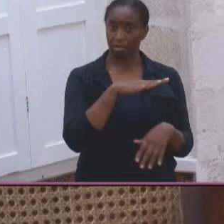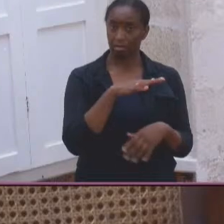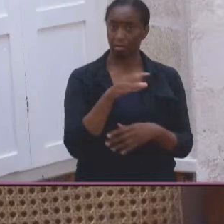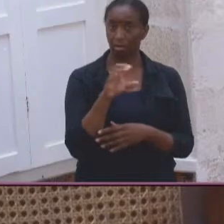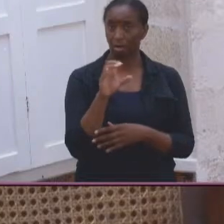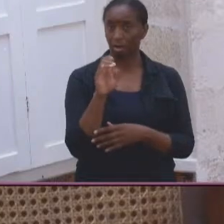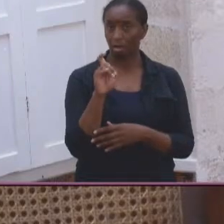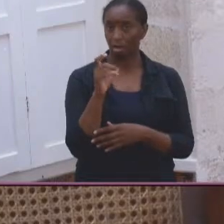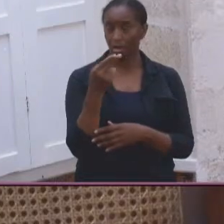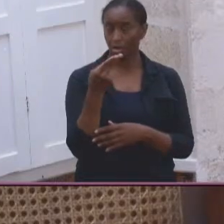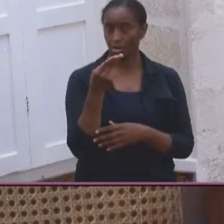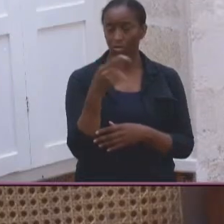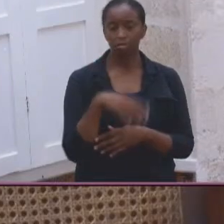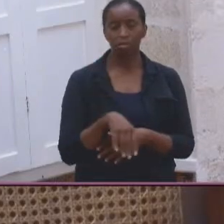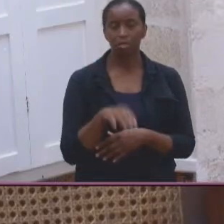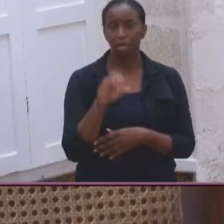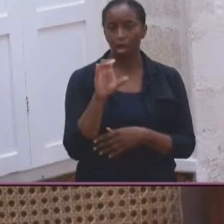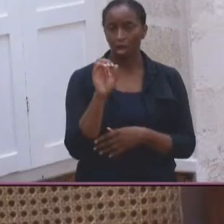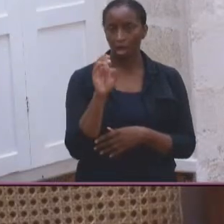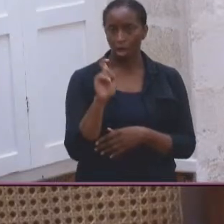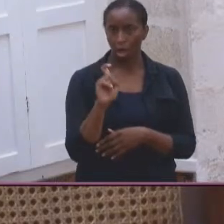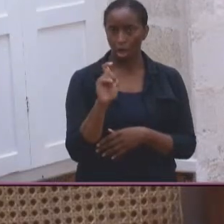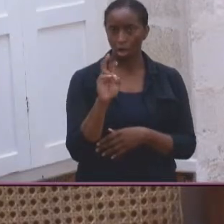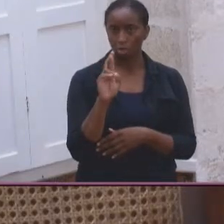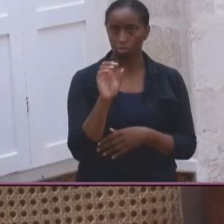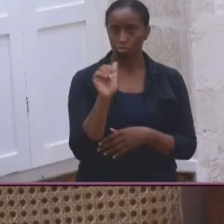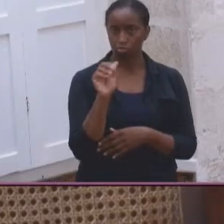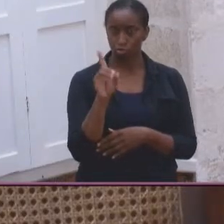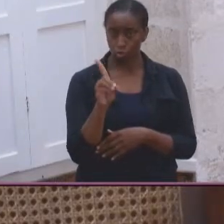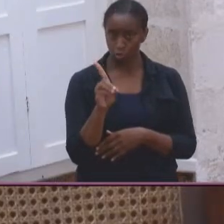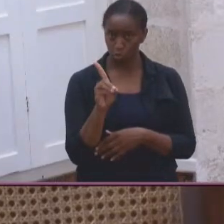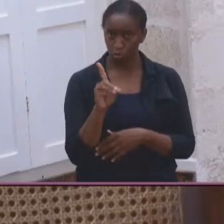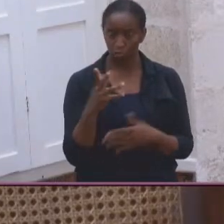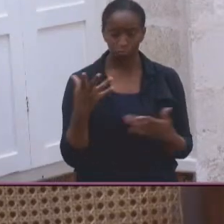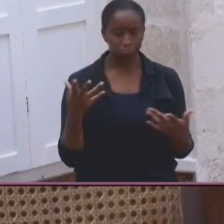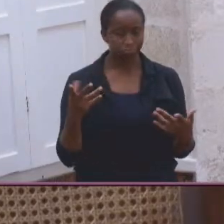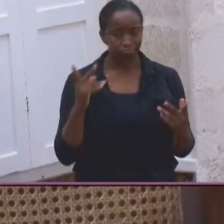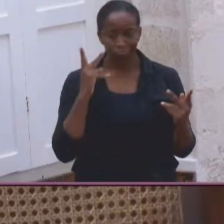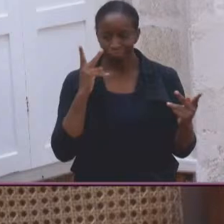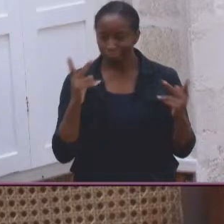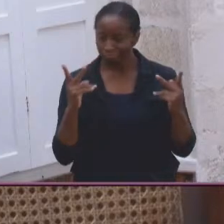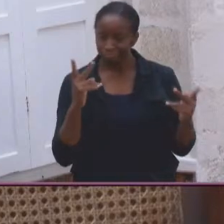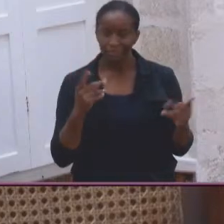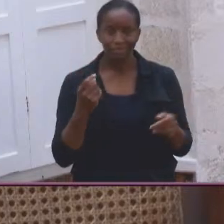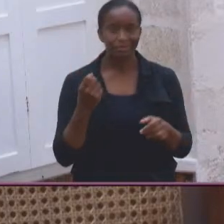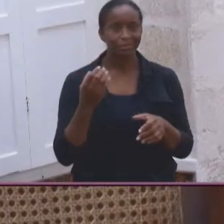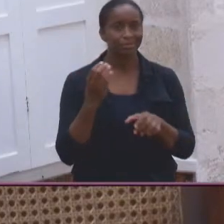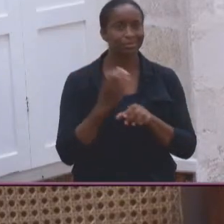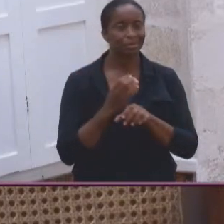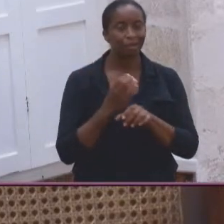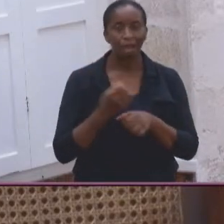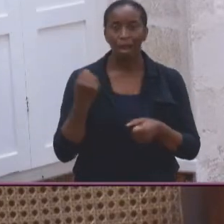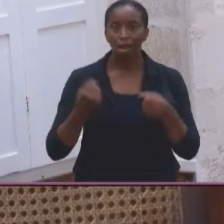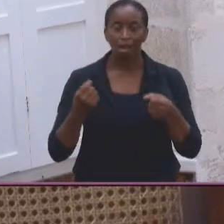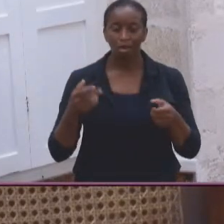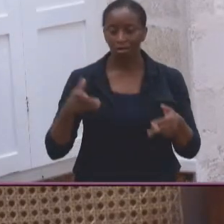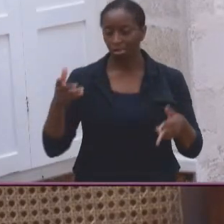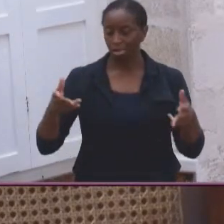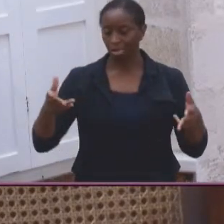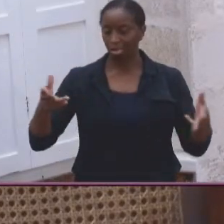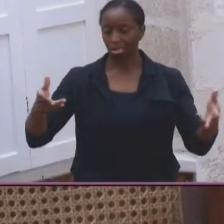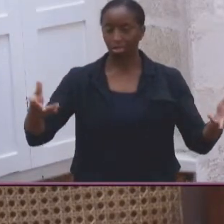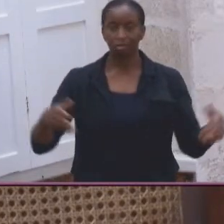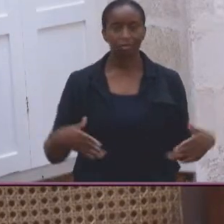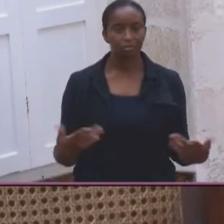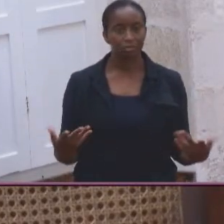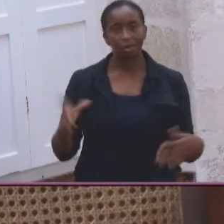call it, there's been litters of vehicles on the side of the road for a long time. They've been cleaned up by government, at government expense, I believe, many times.